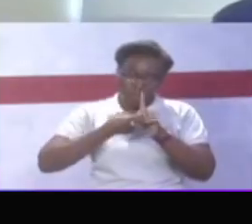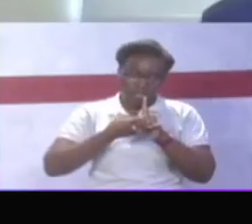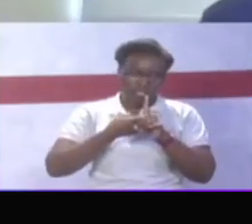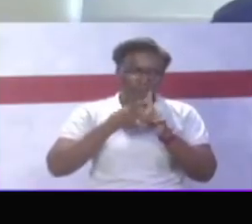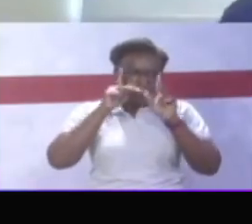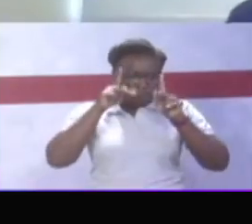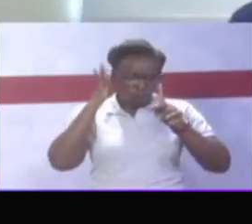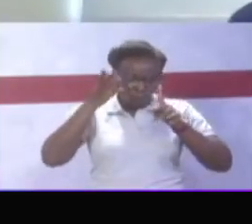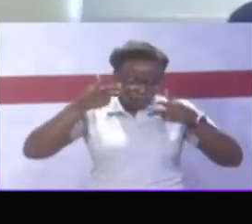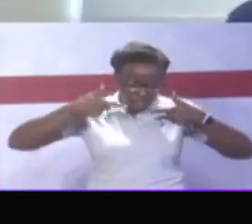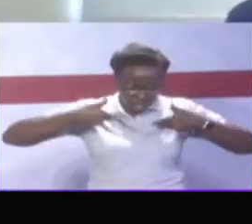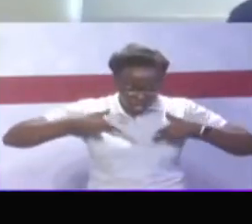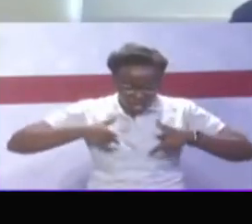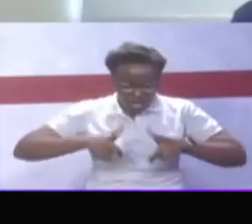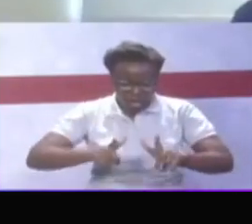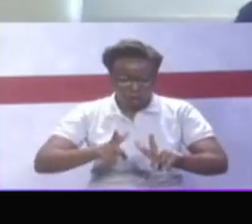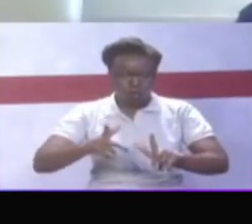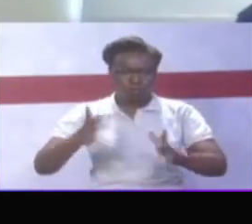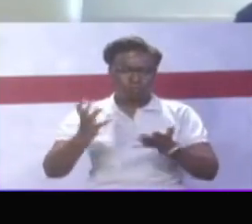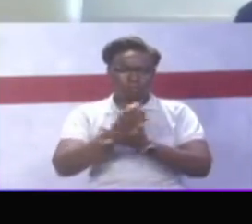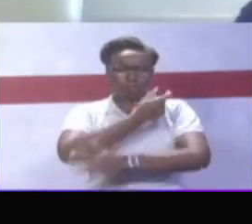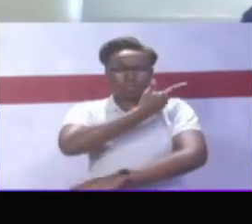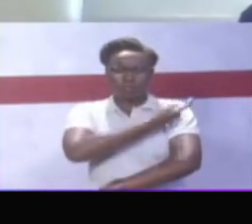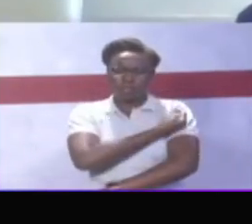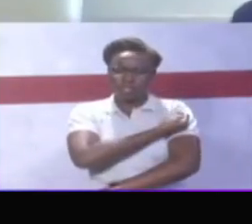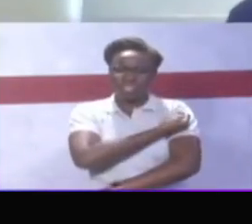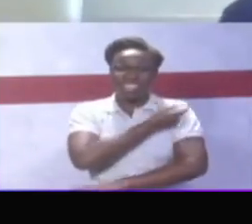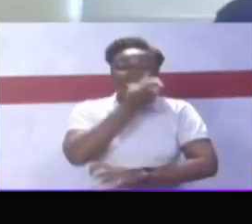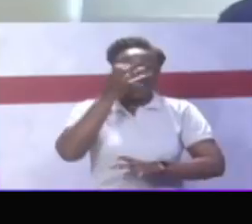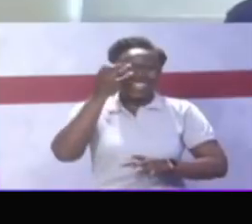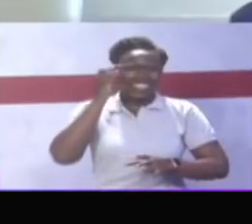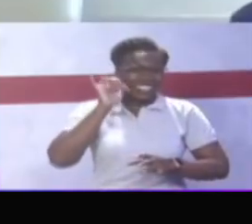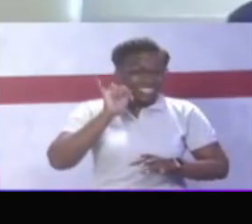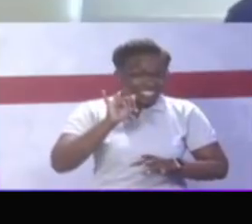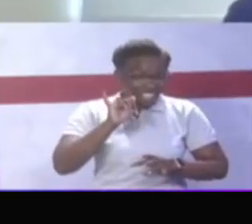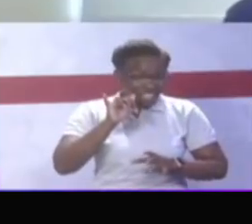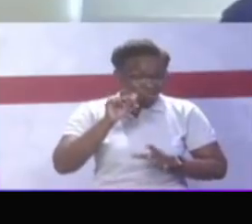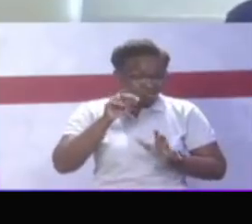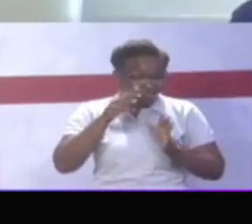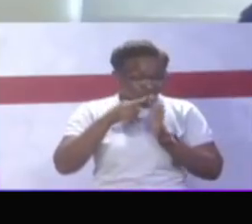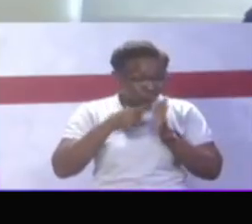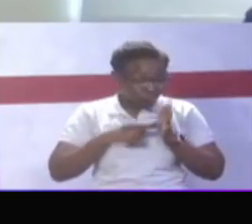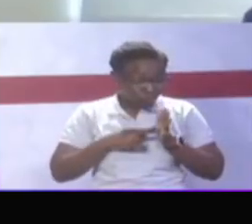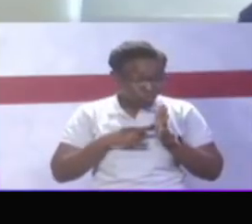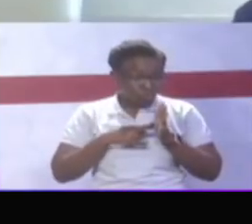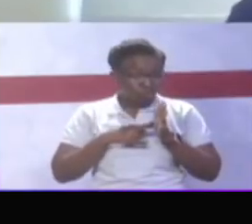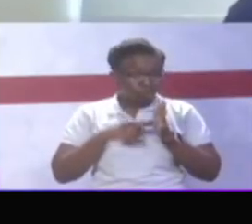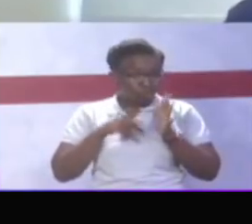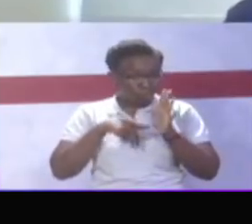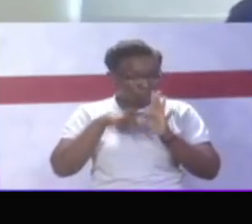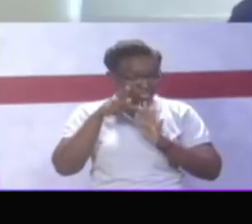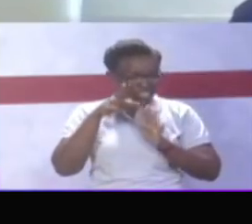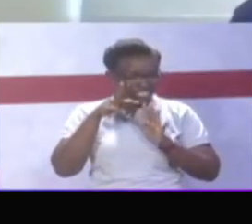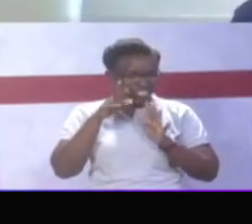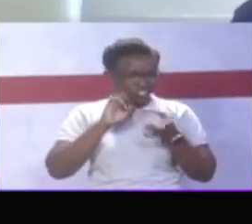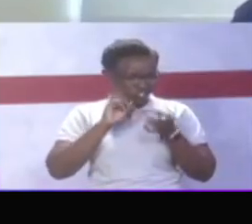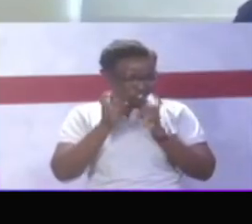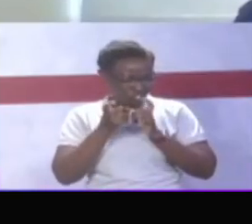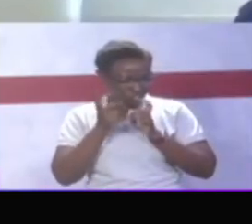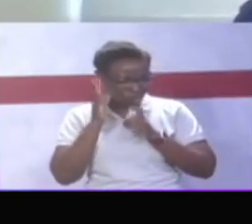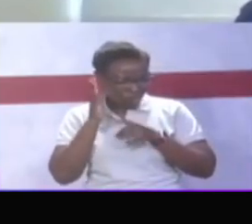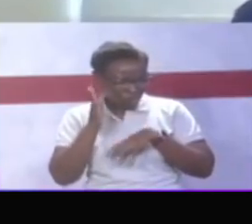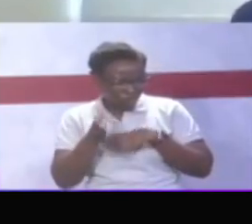Is there the chance of that policy changing in the context of we now have Delta variant, which is